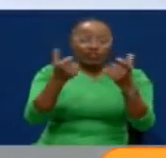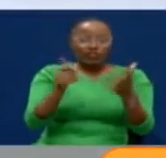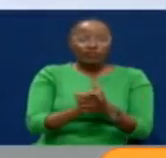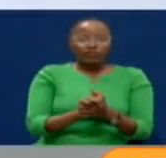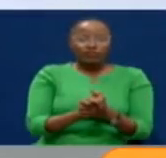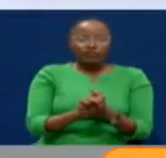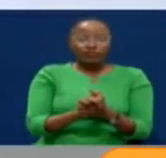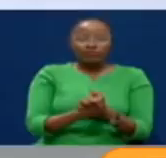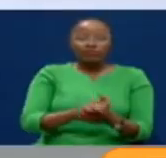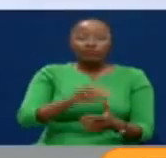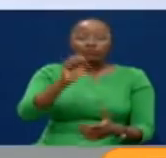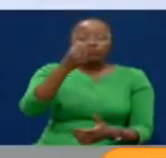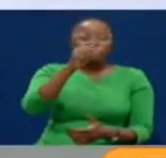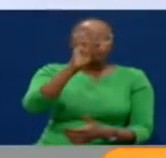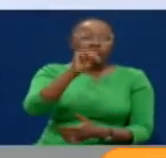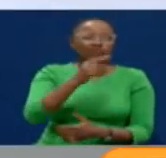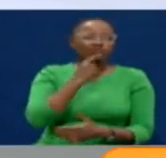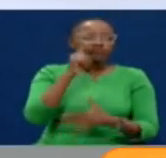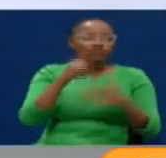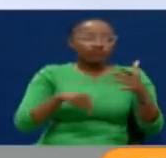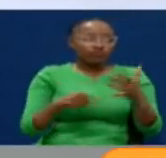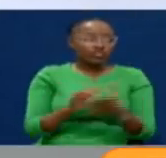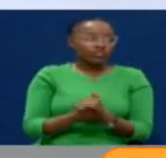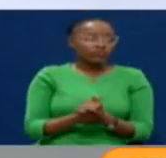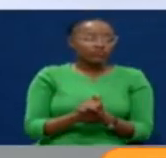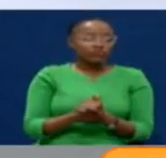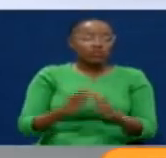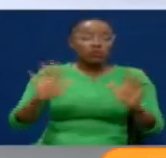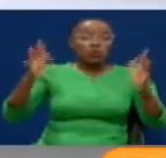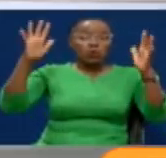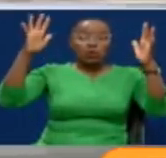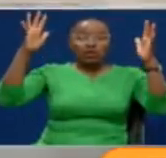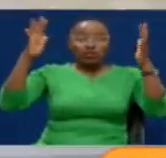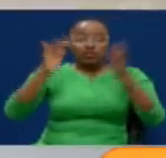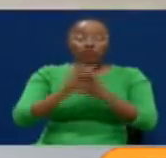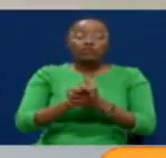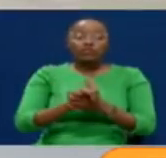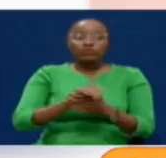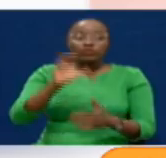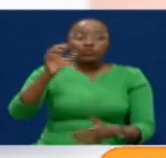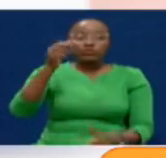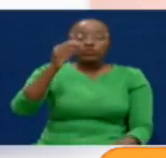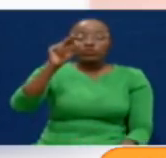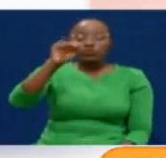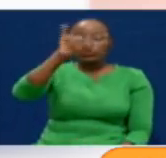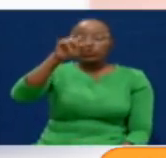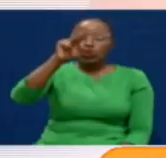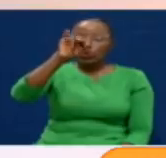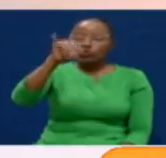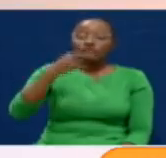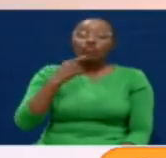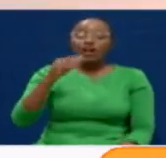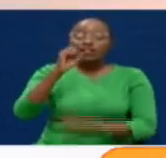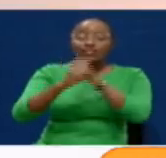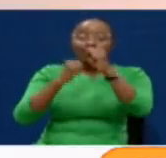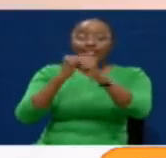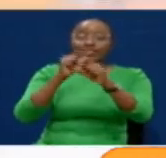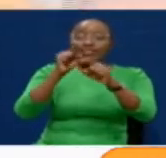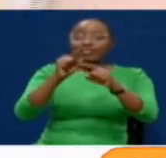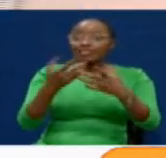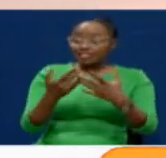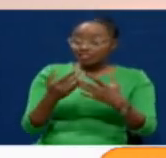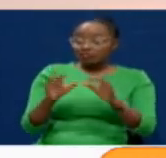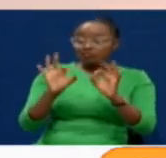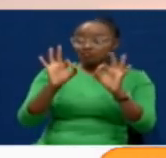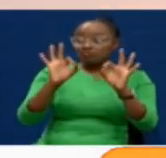Shem Onginga, you say, congratulations to Mr. Charles Njonjo for 100 years. Absolutely. That's across the